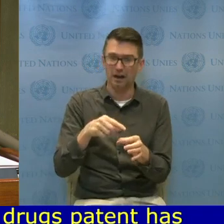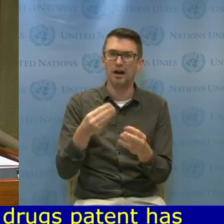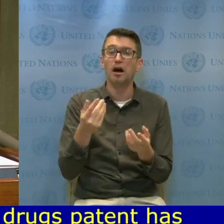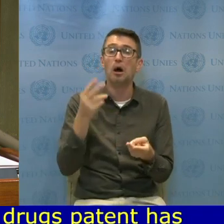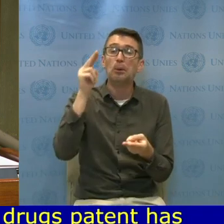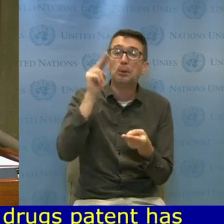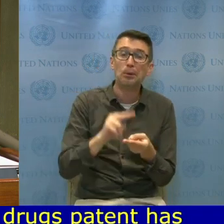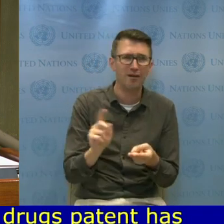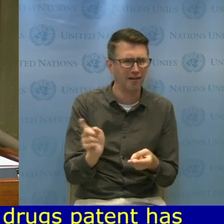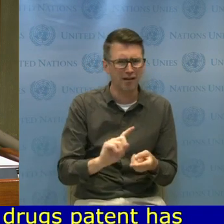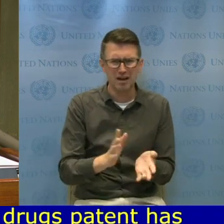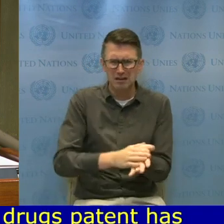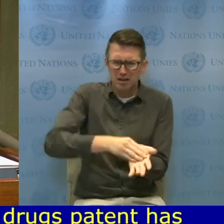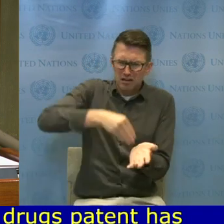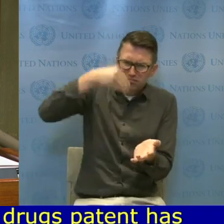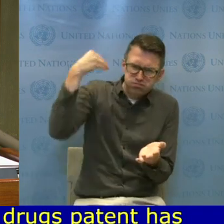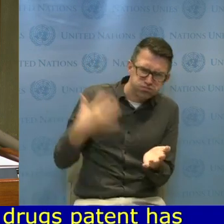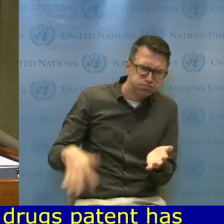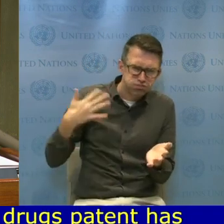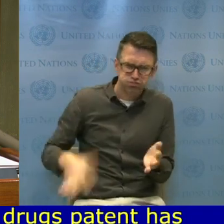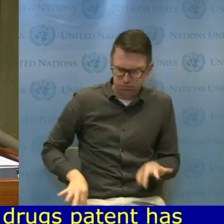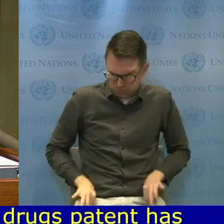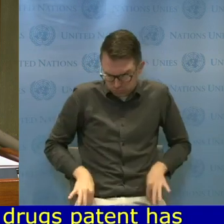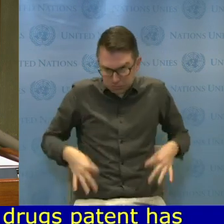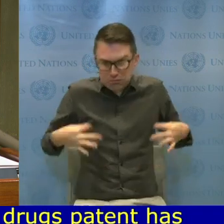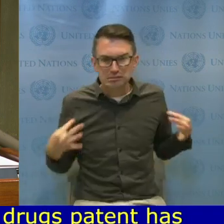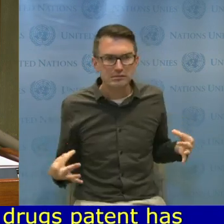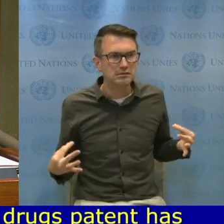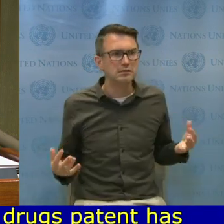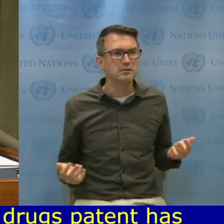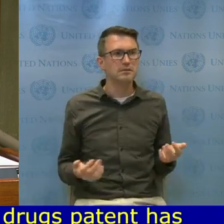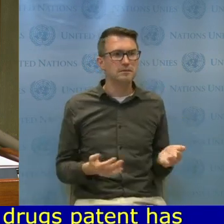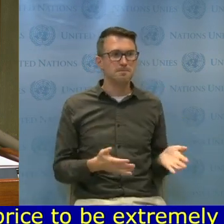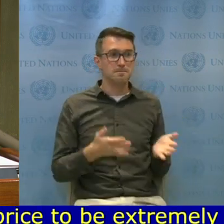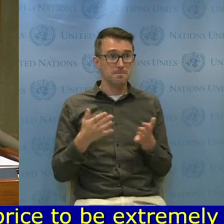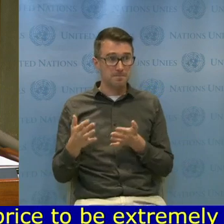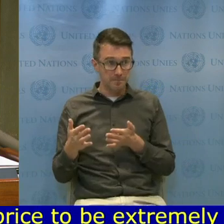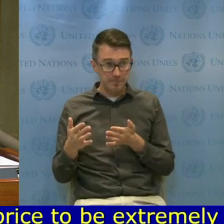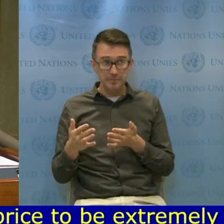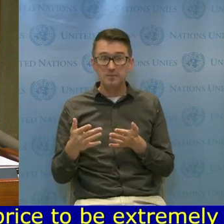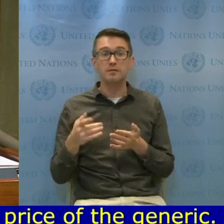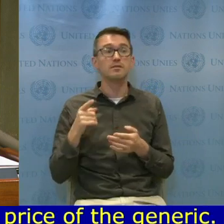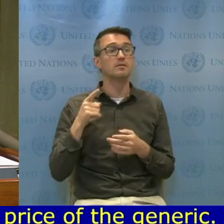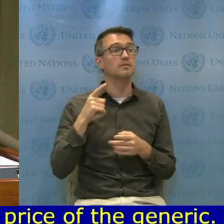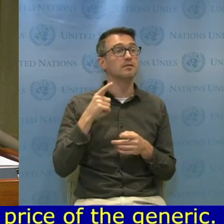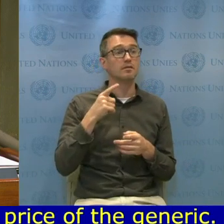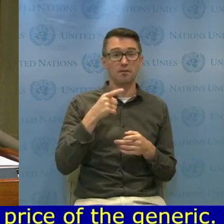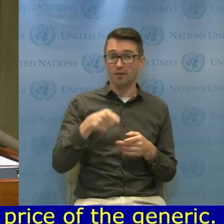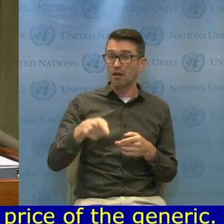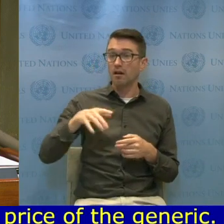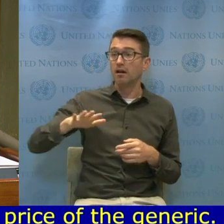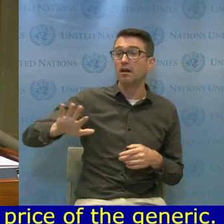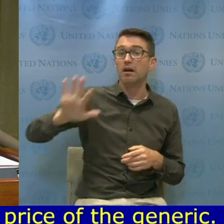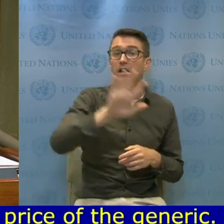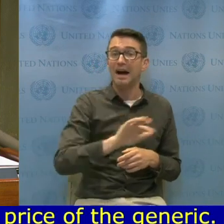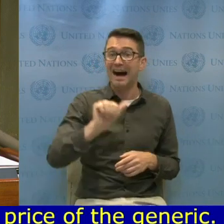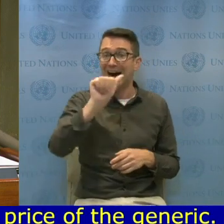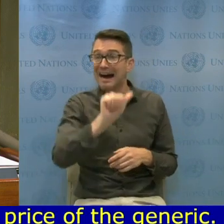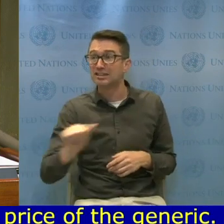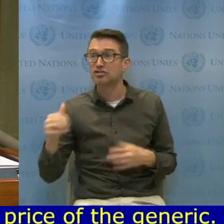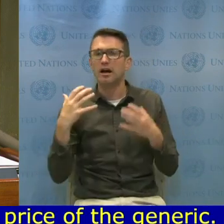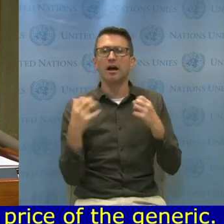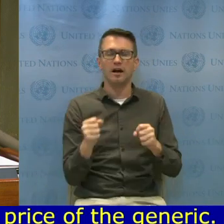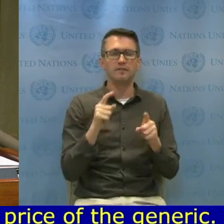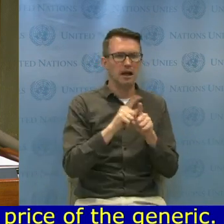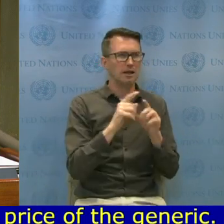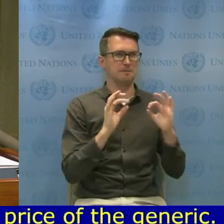cannot afford to cover the cost. All in all, health is a very important aspect of life of people with disability.